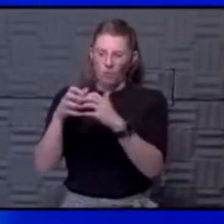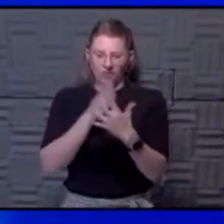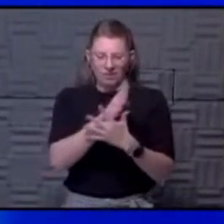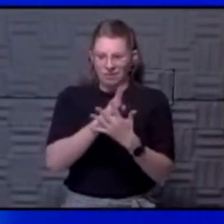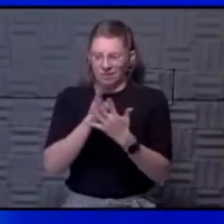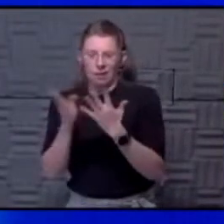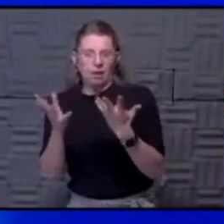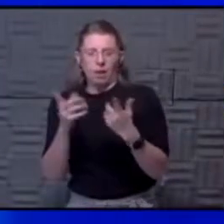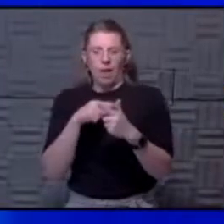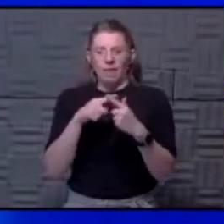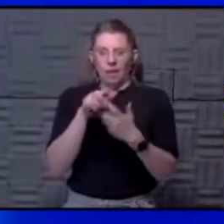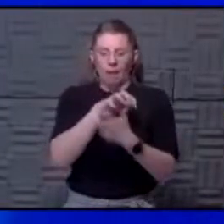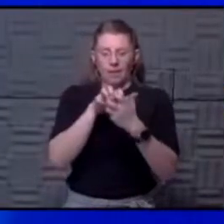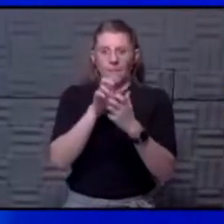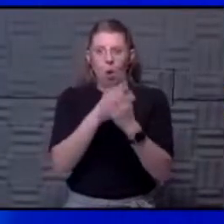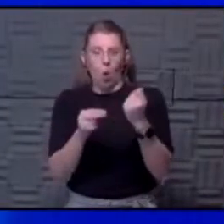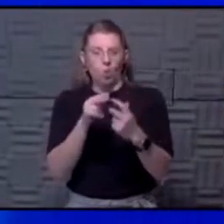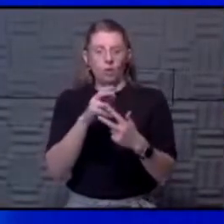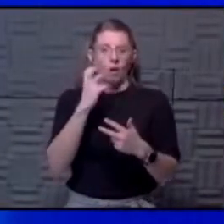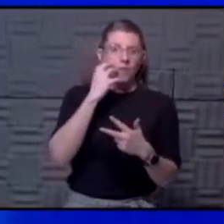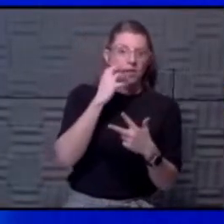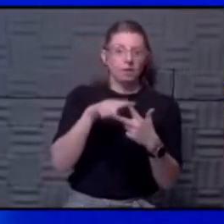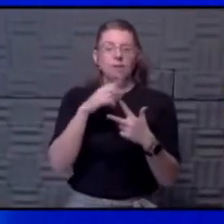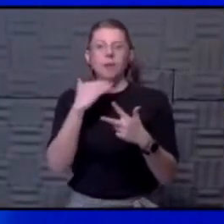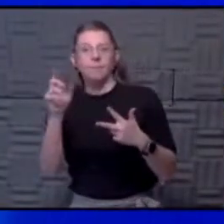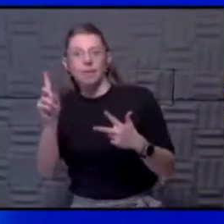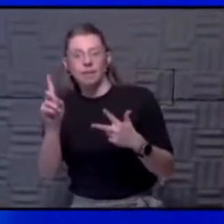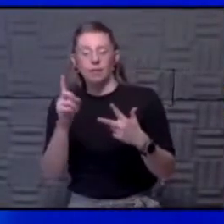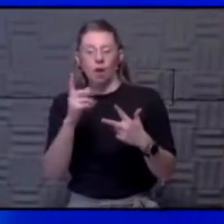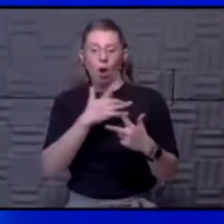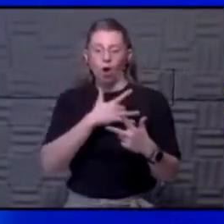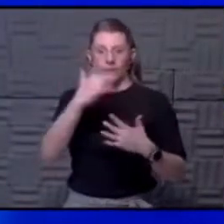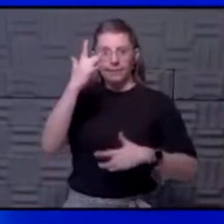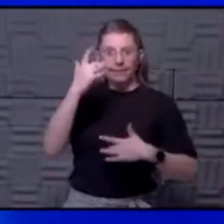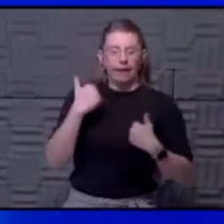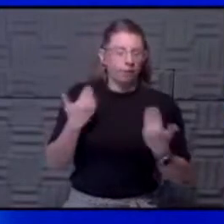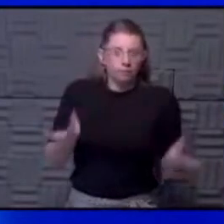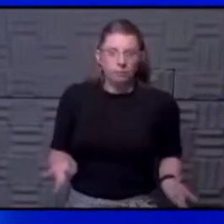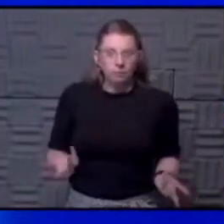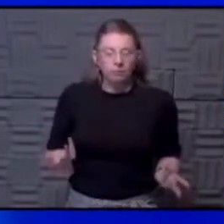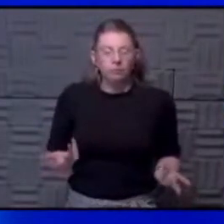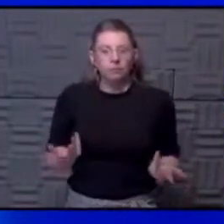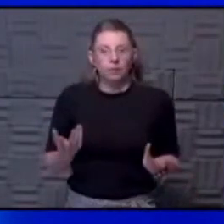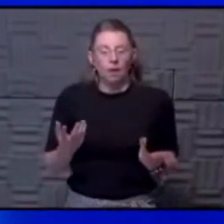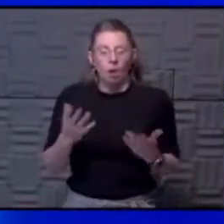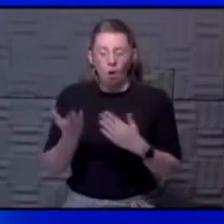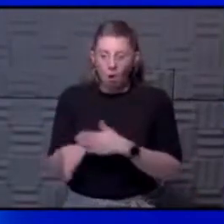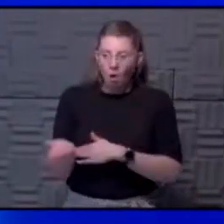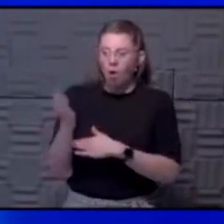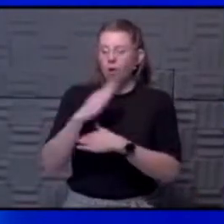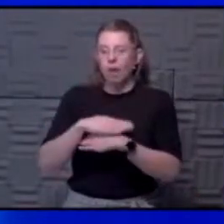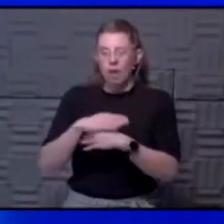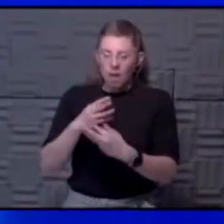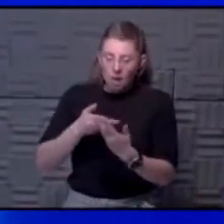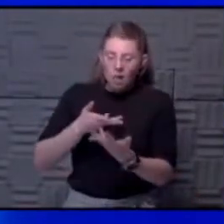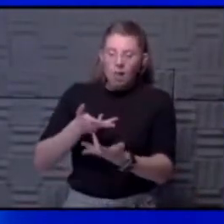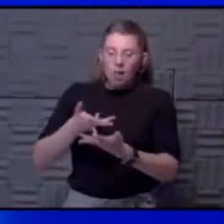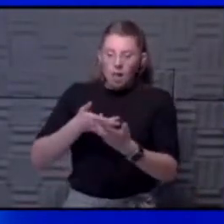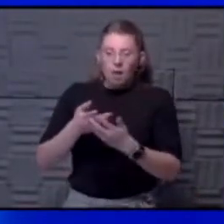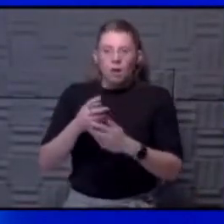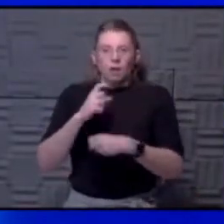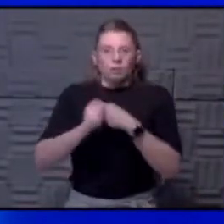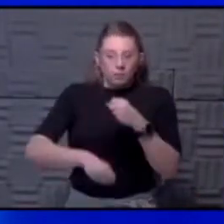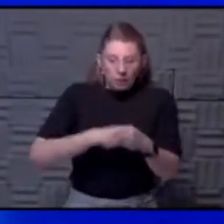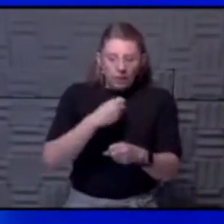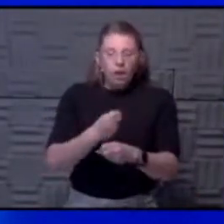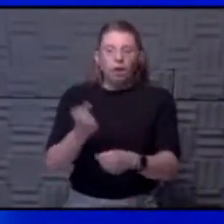of all the above, right? What if you're both obese and diabetic and have heart disease? I mean, we could spend all day trying to rank, or all year trying to rank